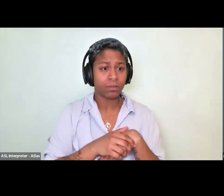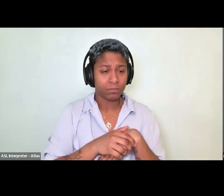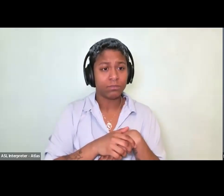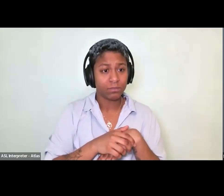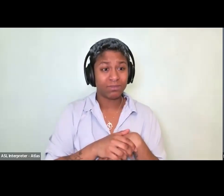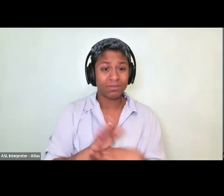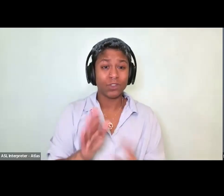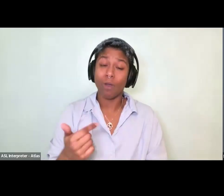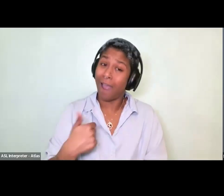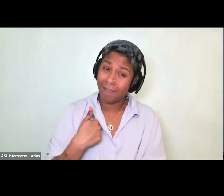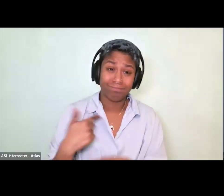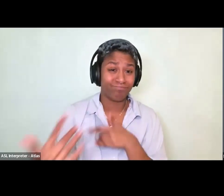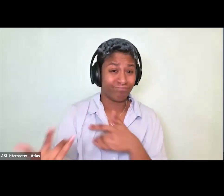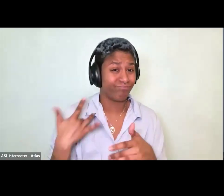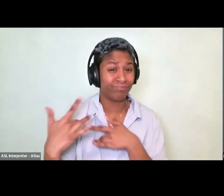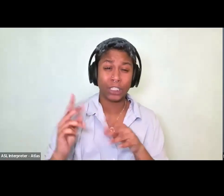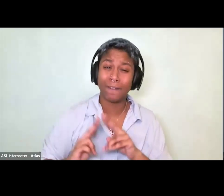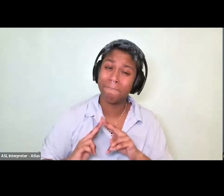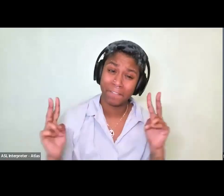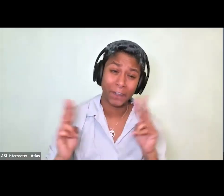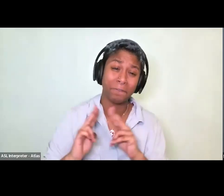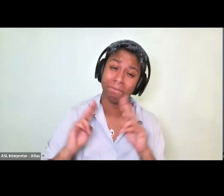very concerned about